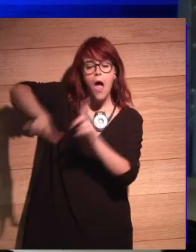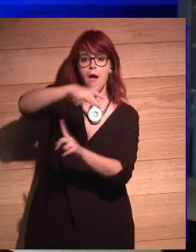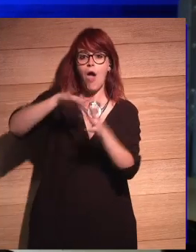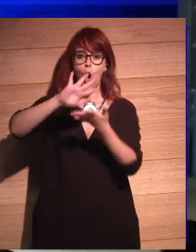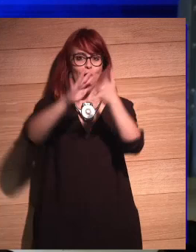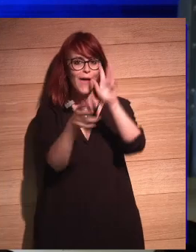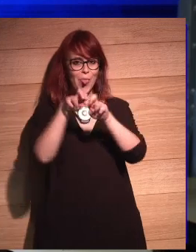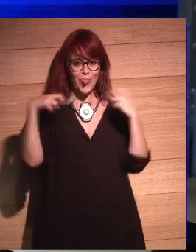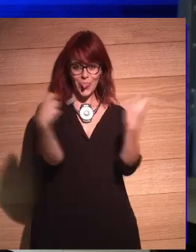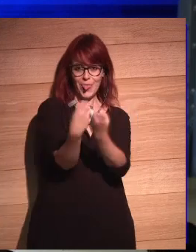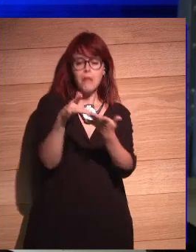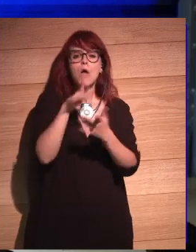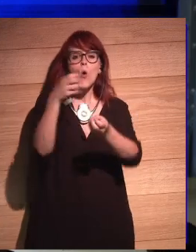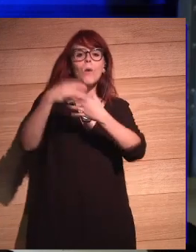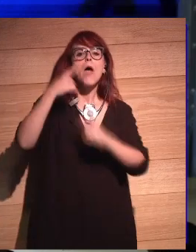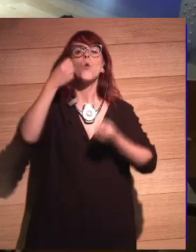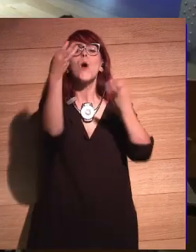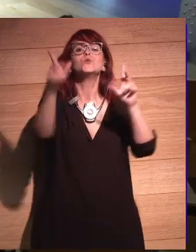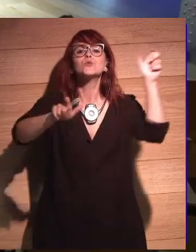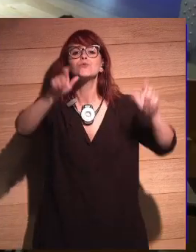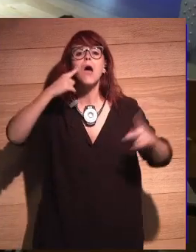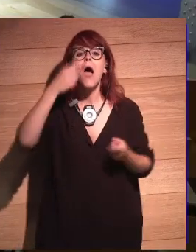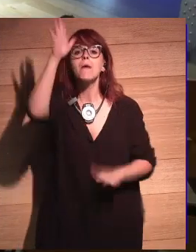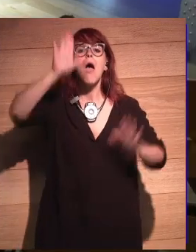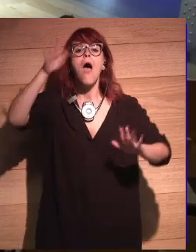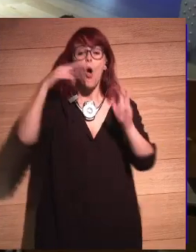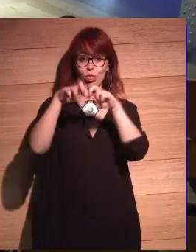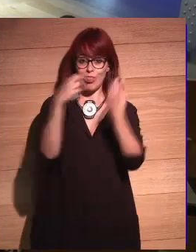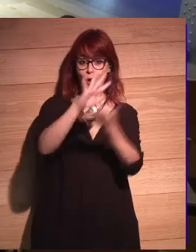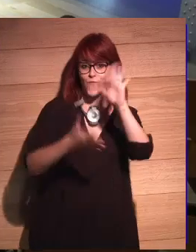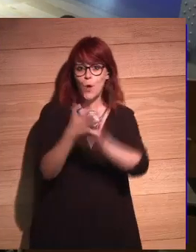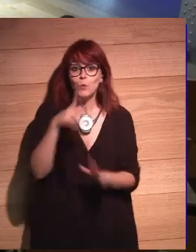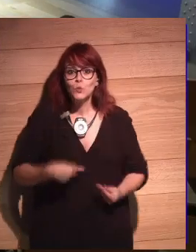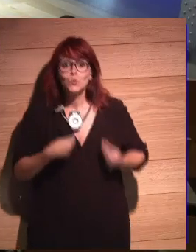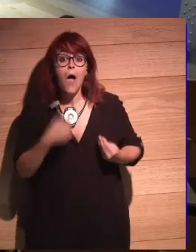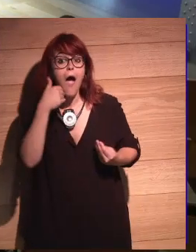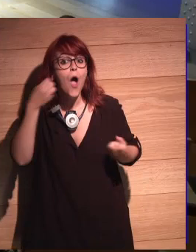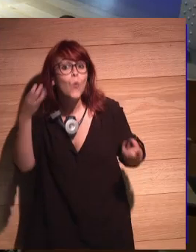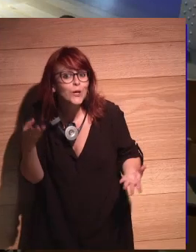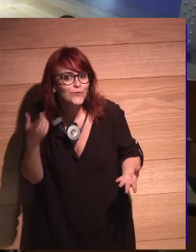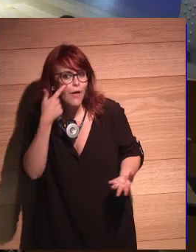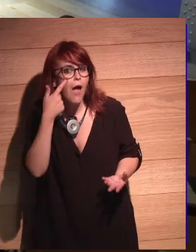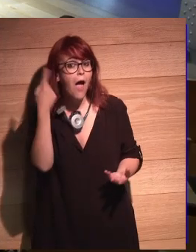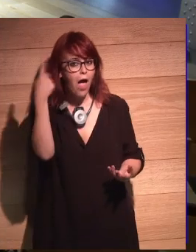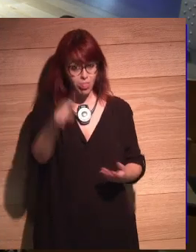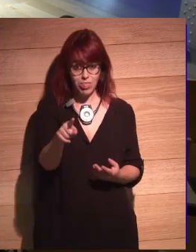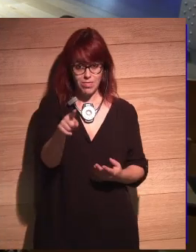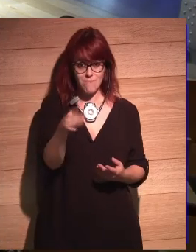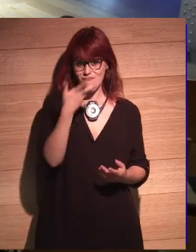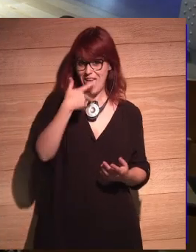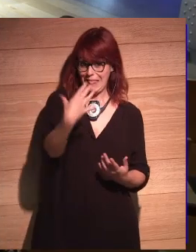story? A few? Okay, there you go. So you all know what I mean. The person who's a storyteller